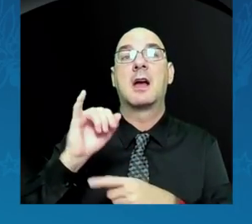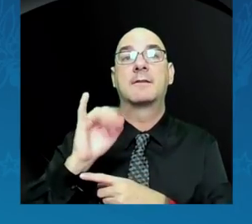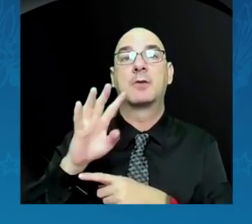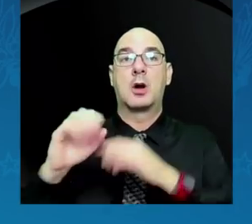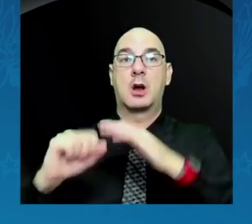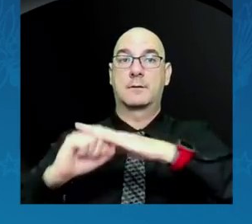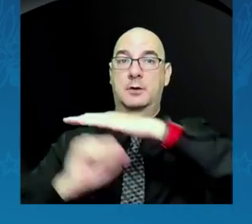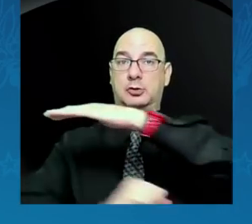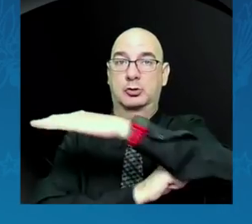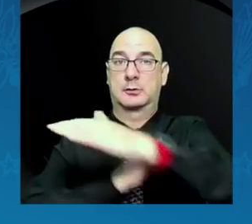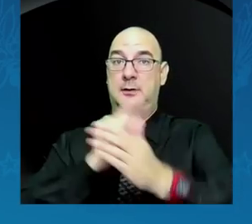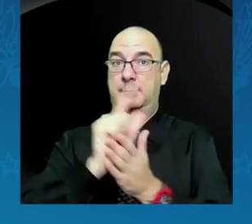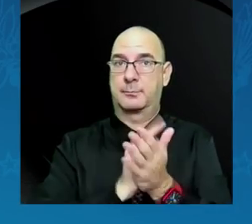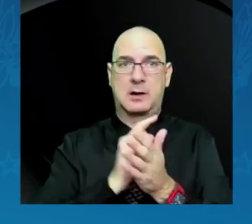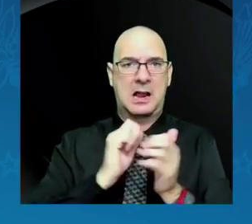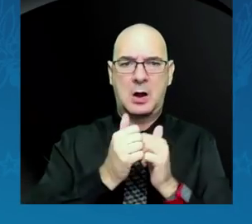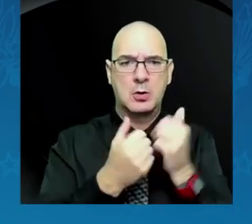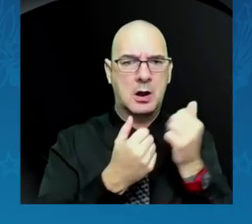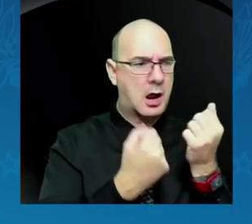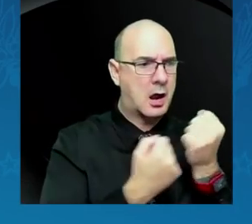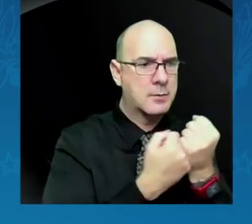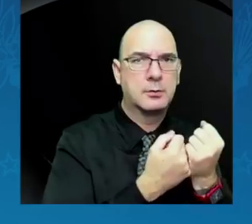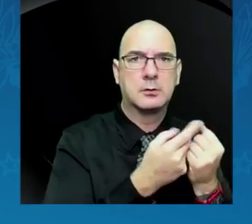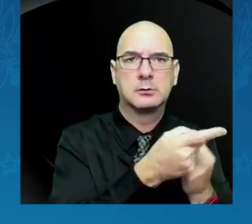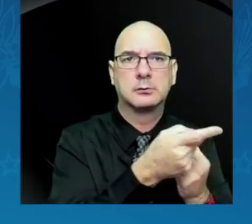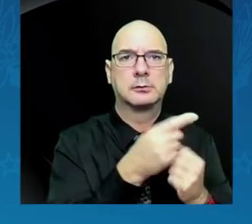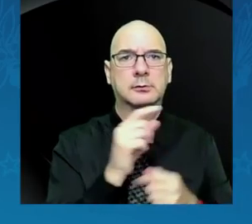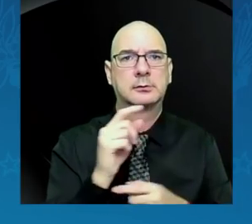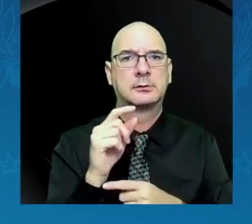in broadening their ability to be an